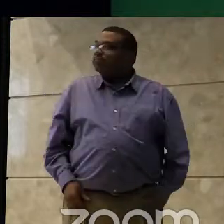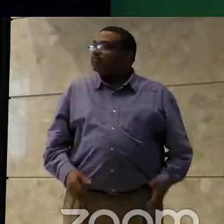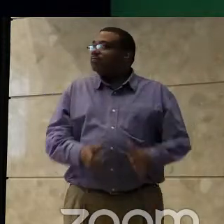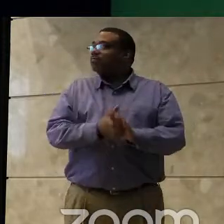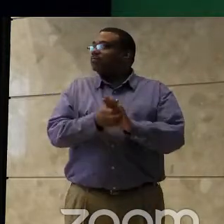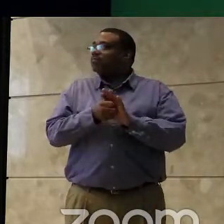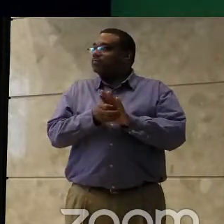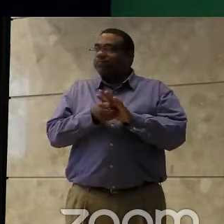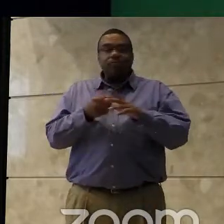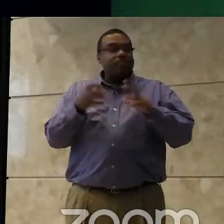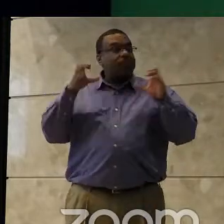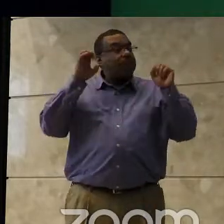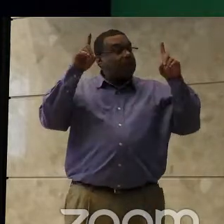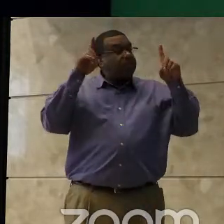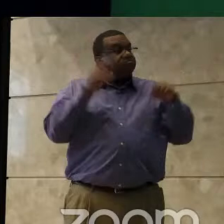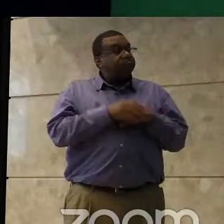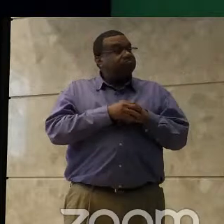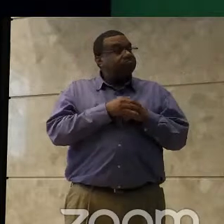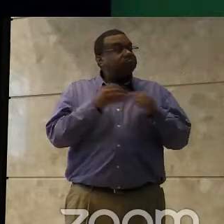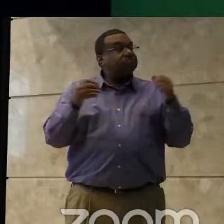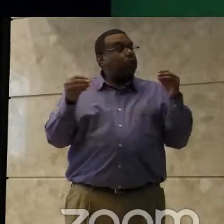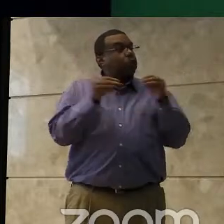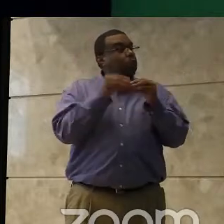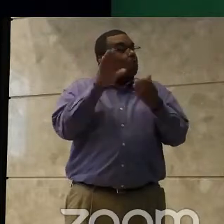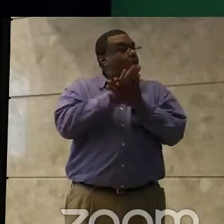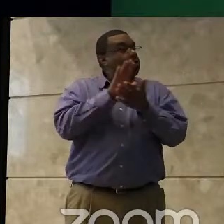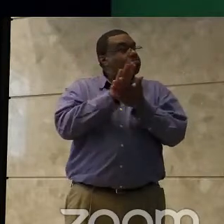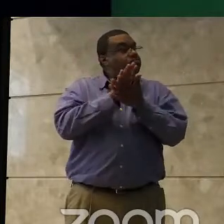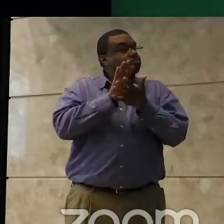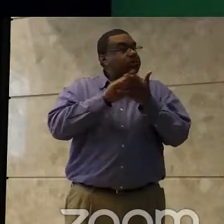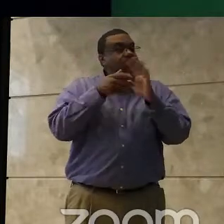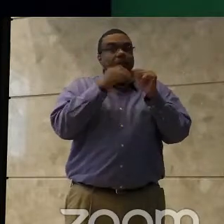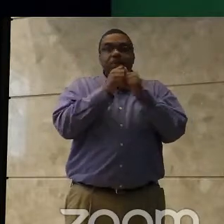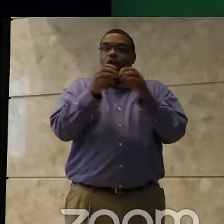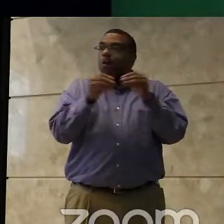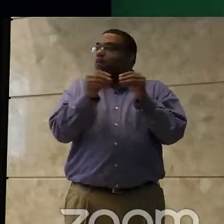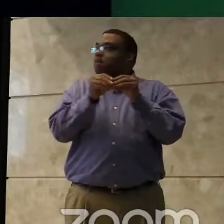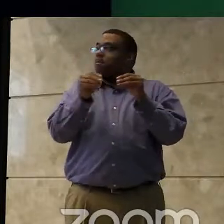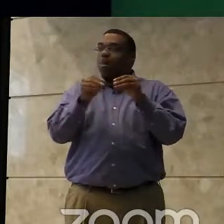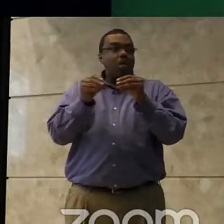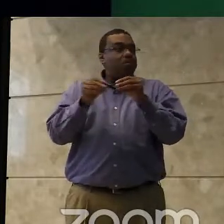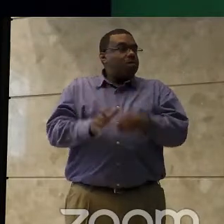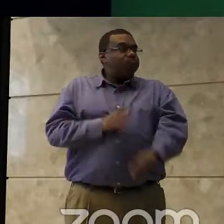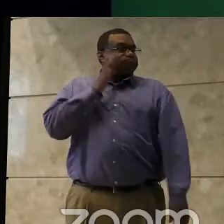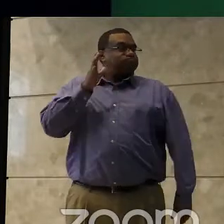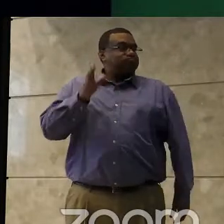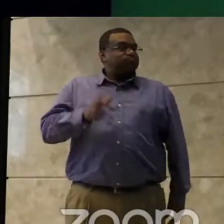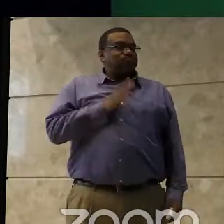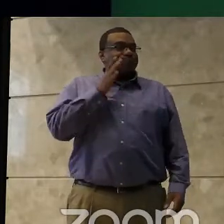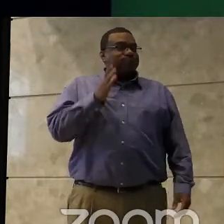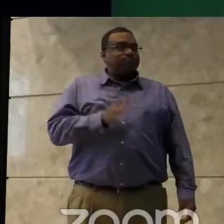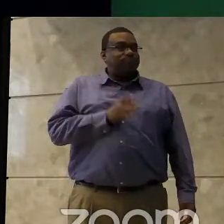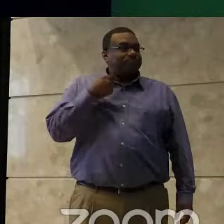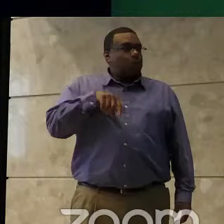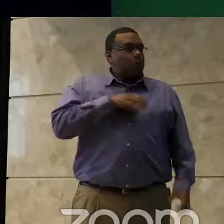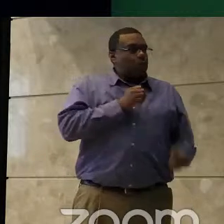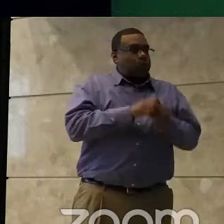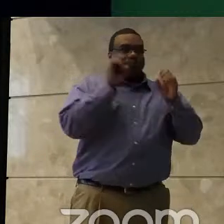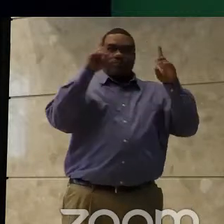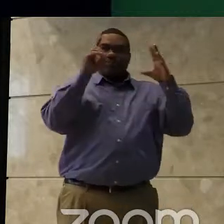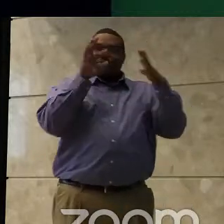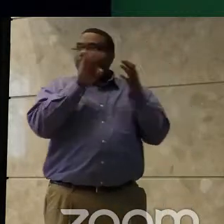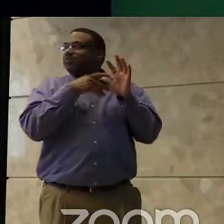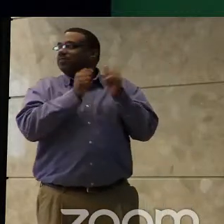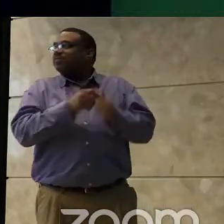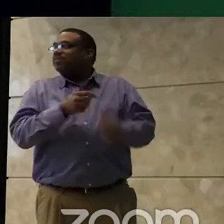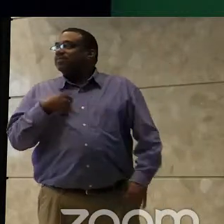You know, in education, the more academic we are, the more poised and dignified we are when it comes to education. And the media will